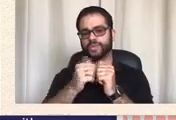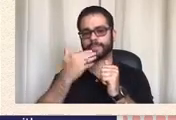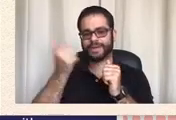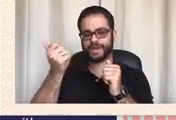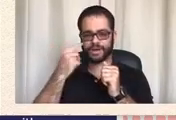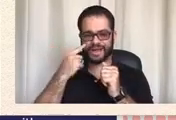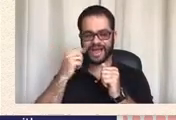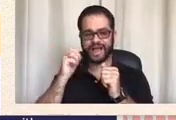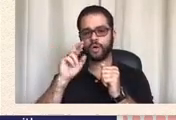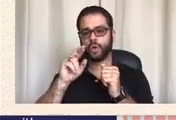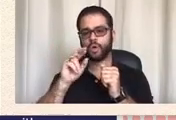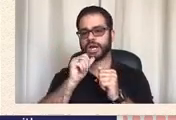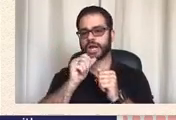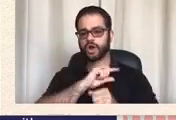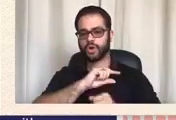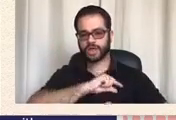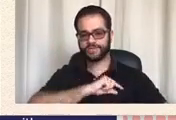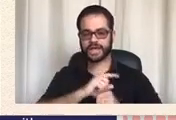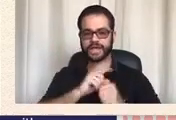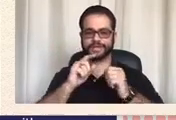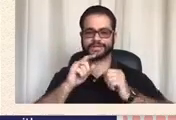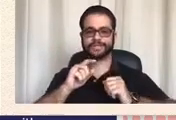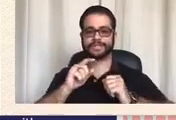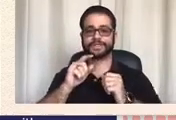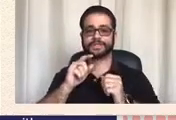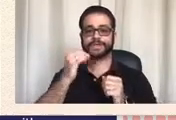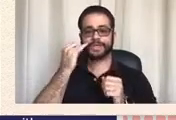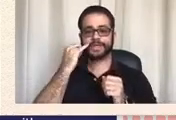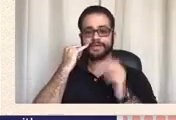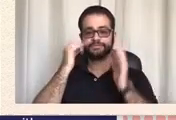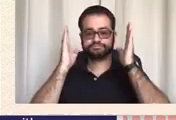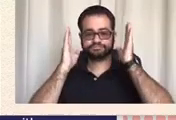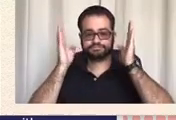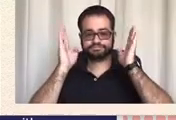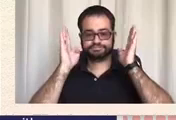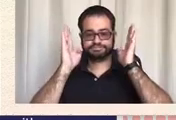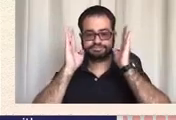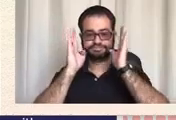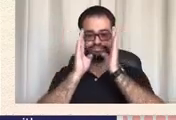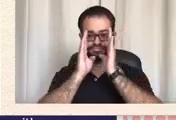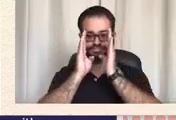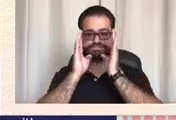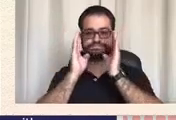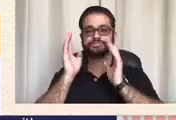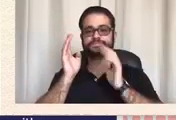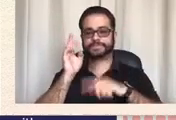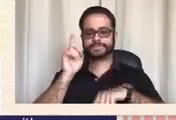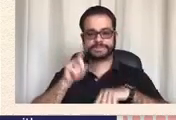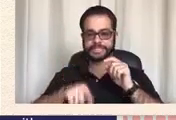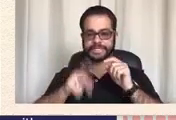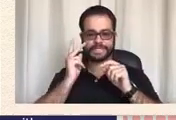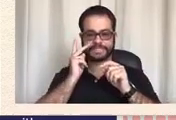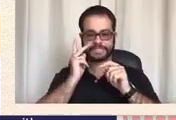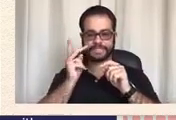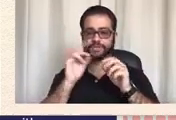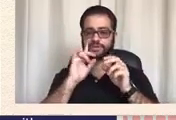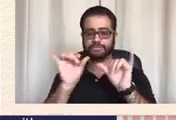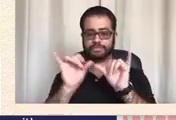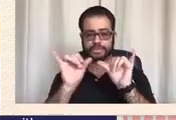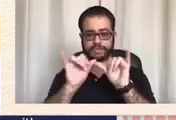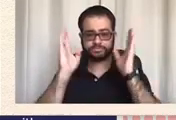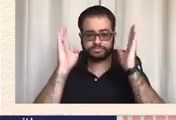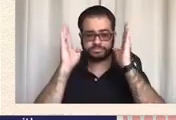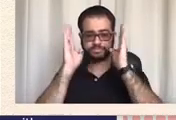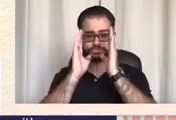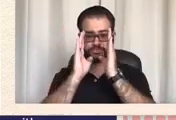field defect in which the peripheral field has contracted to such an extent that the widest diameter or the visual field subtends